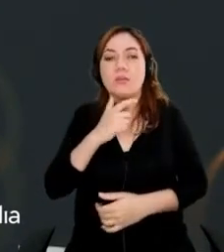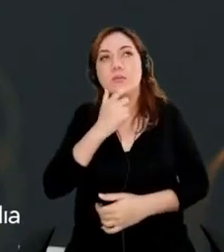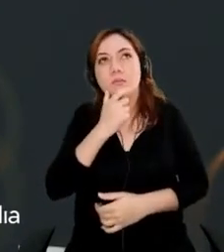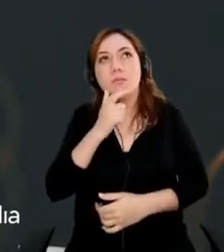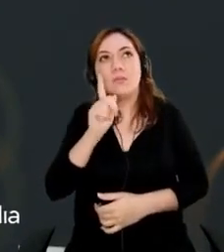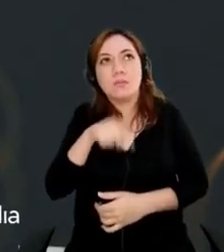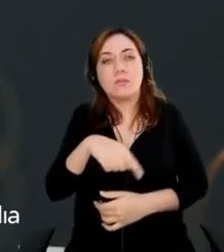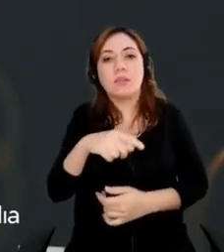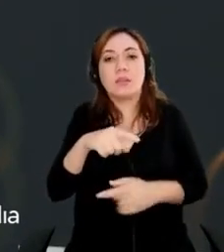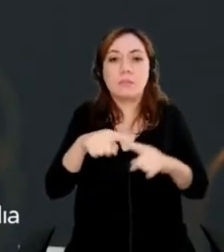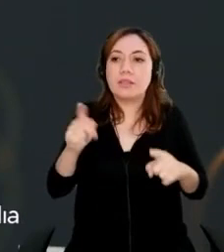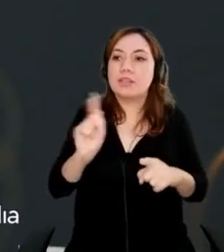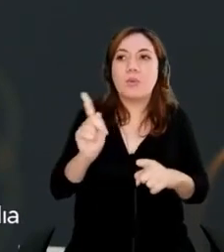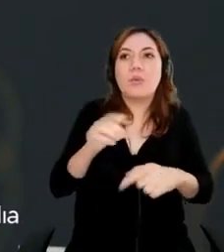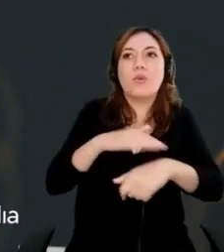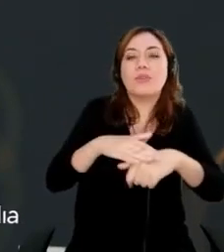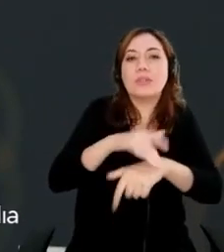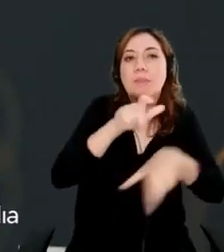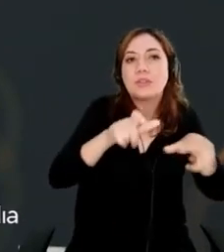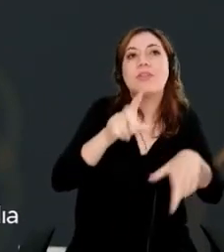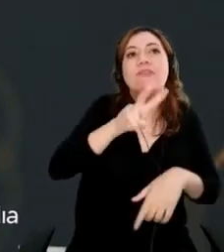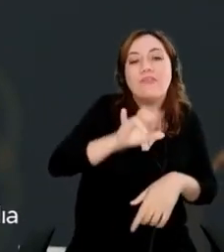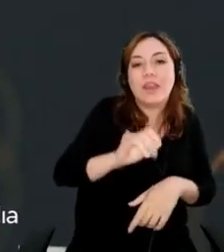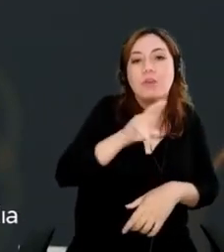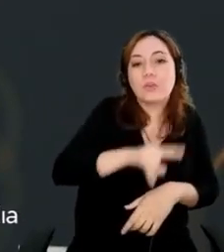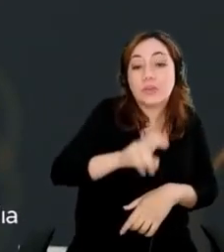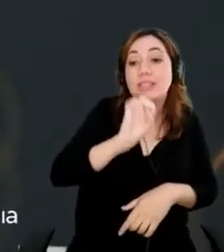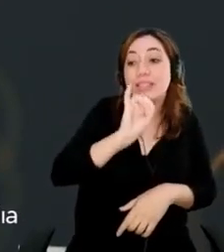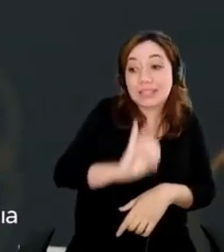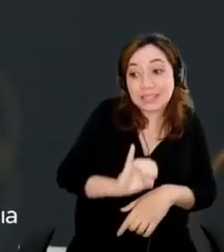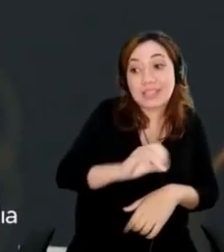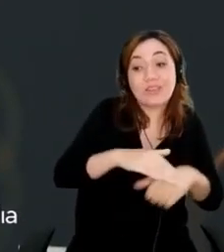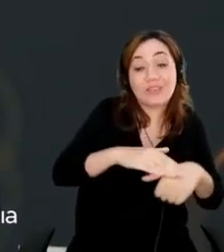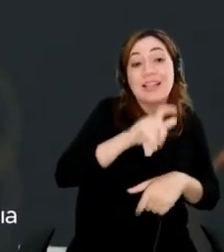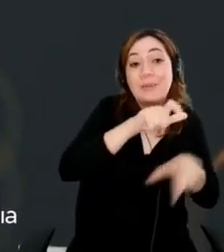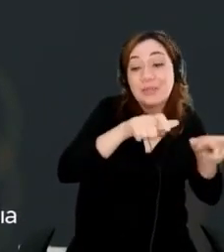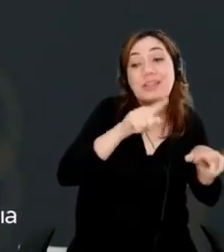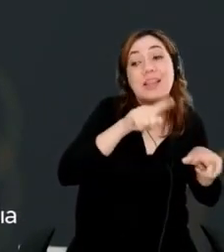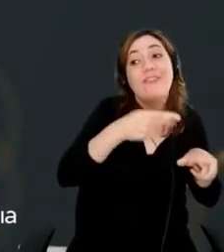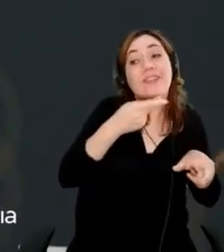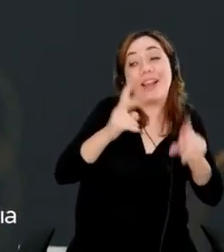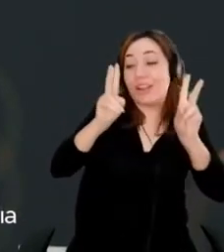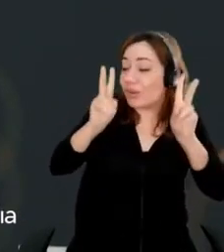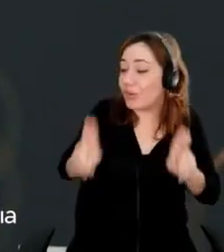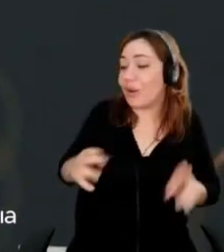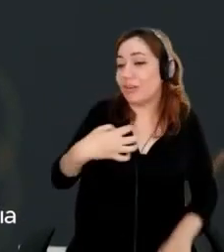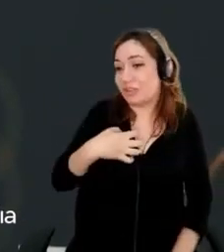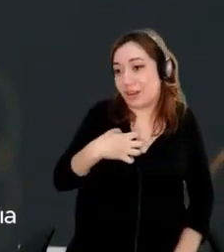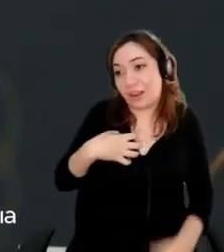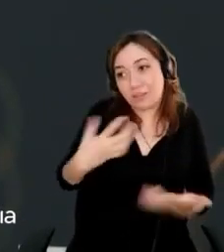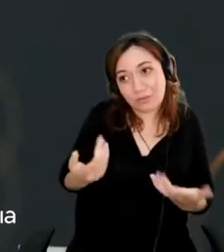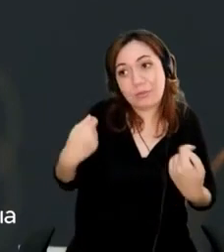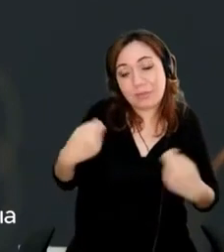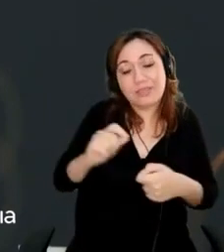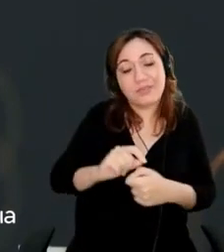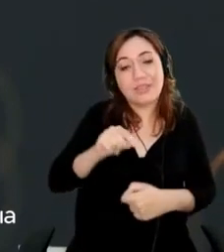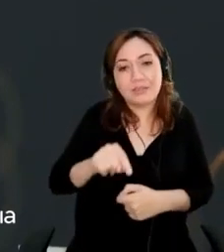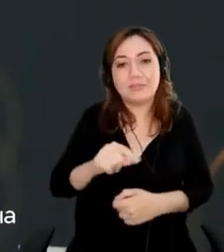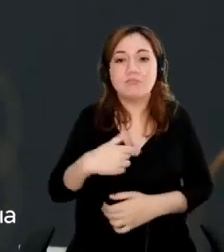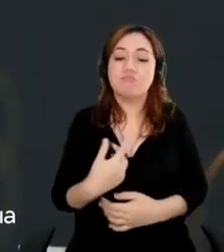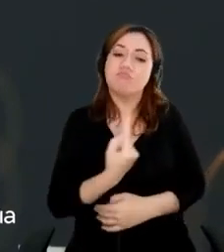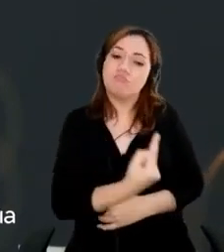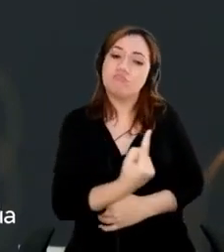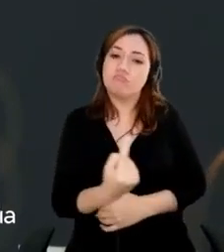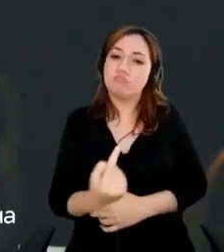it, but if we talk to them, I bet this is what they would say, and here's what we could do. So each person had all these wonderful,